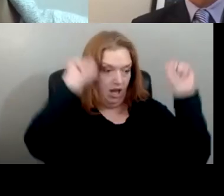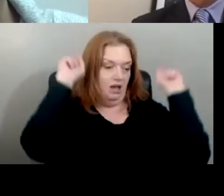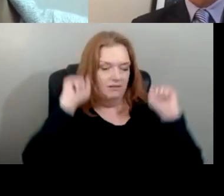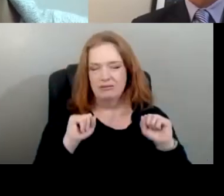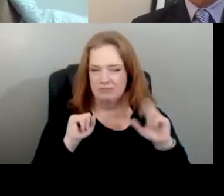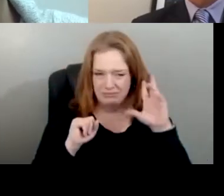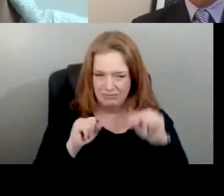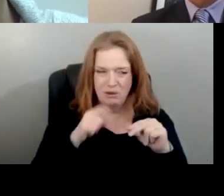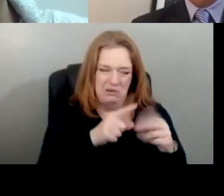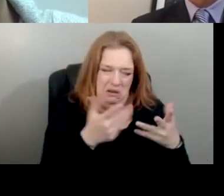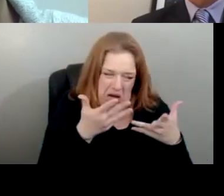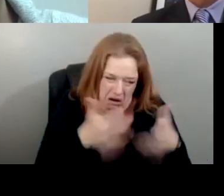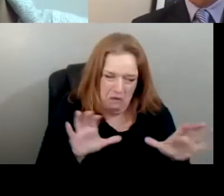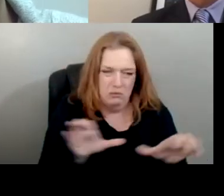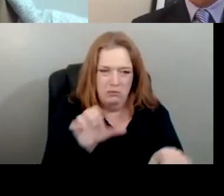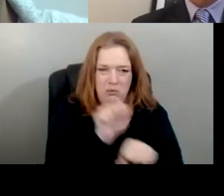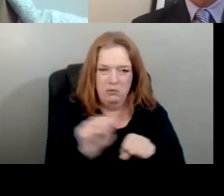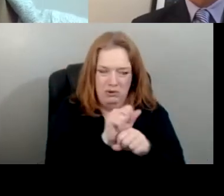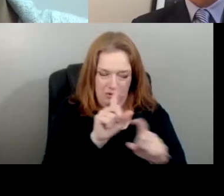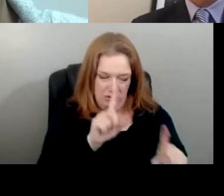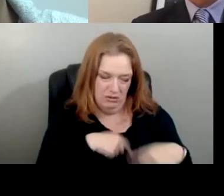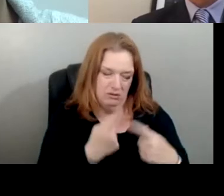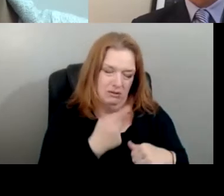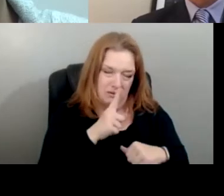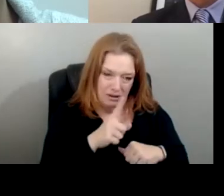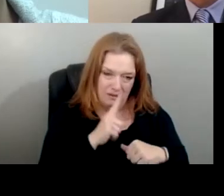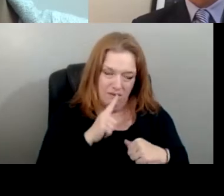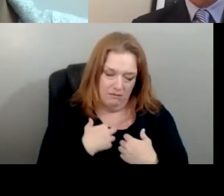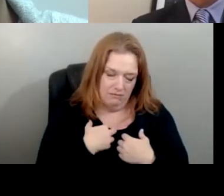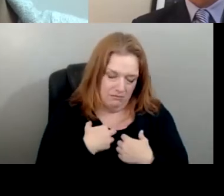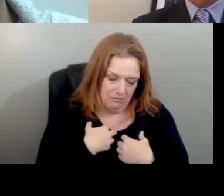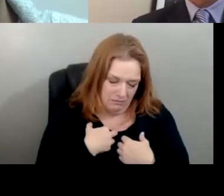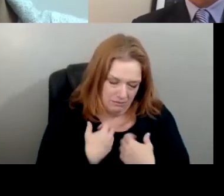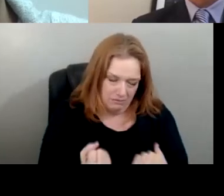that I have been so incredibly